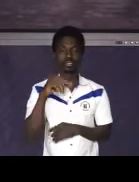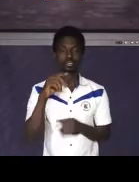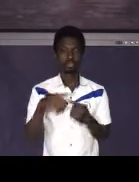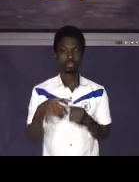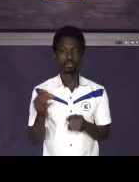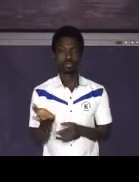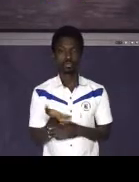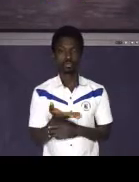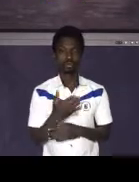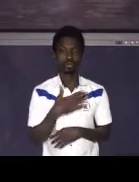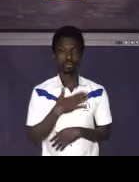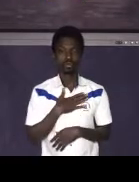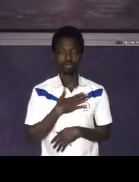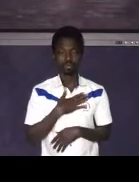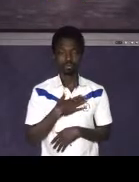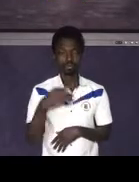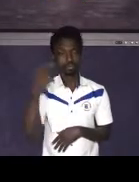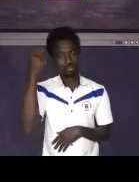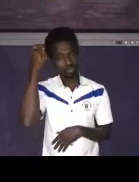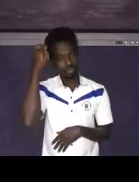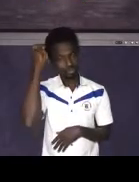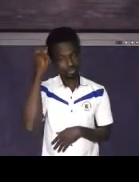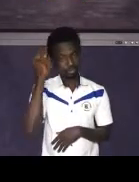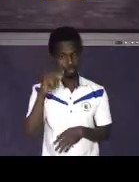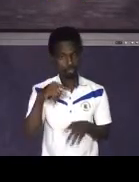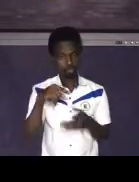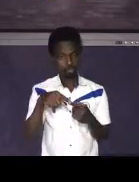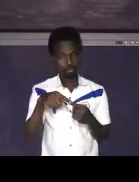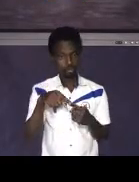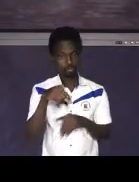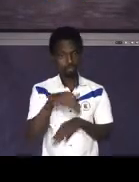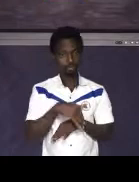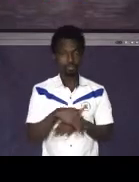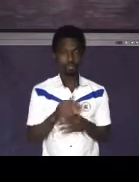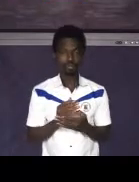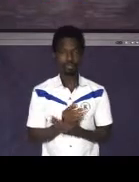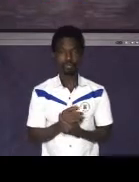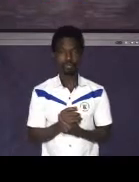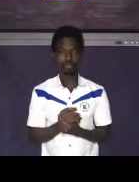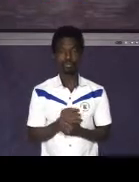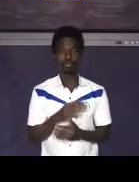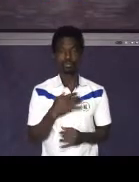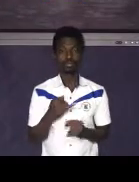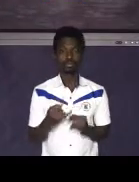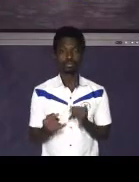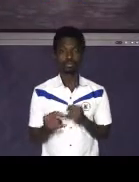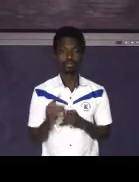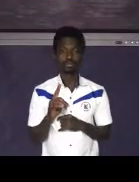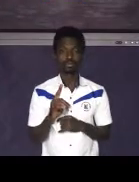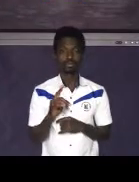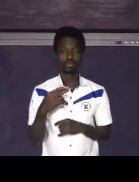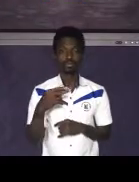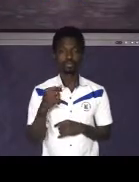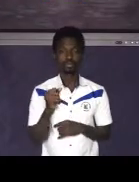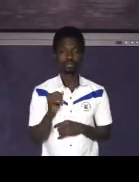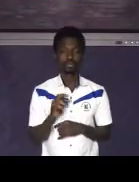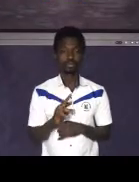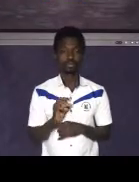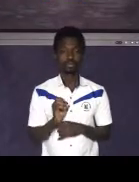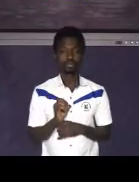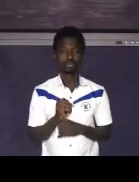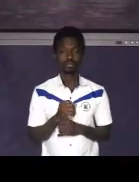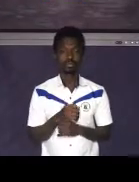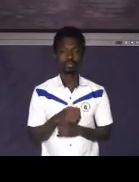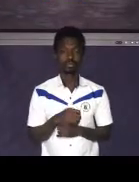to cut my hair tonight. Or I need to barb my hair tonight. And the last one, hair,